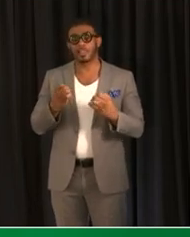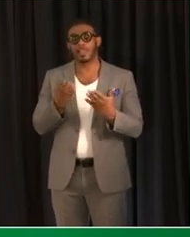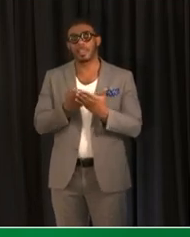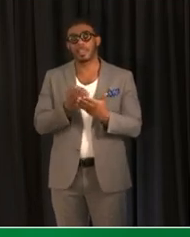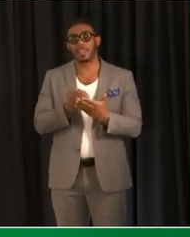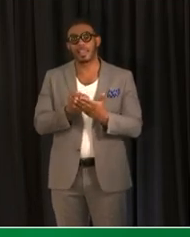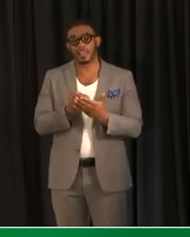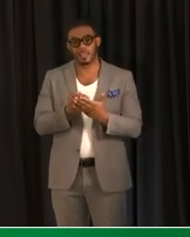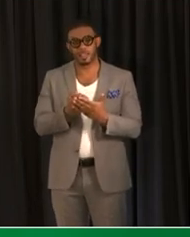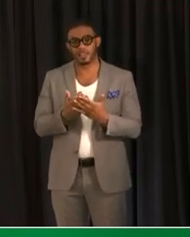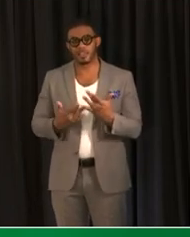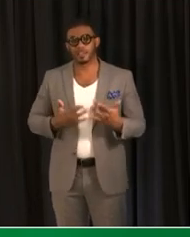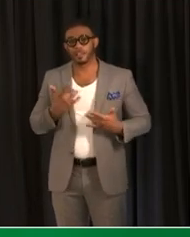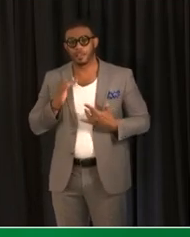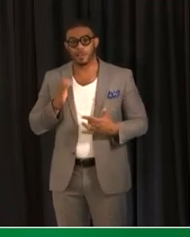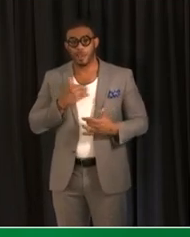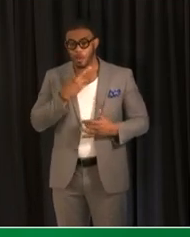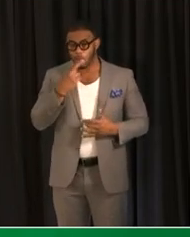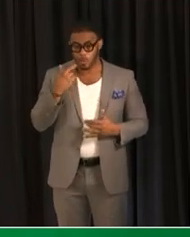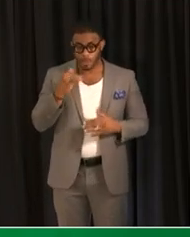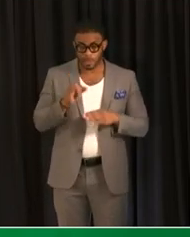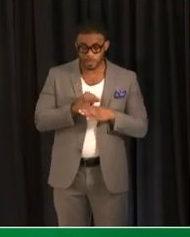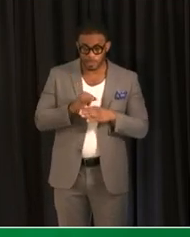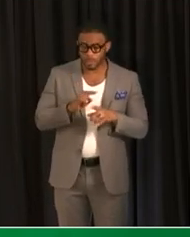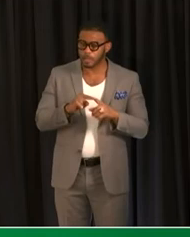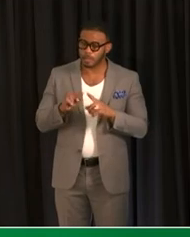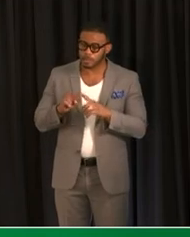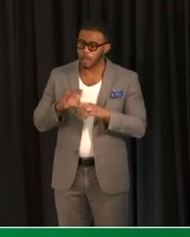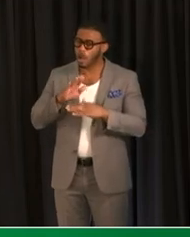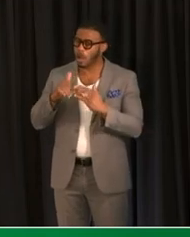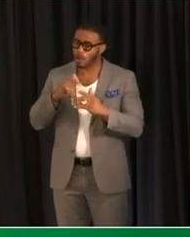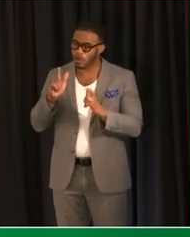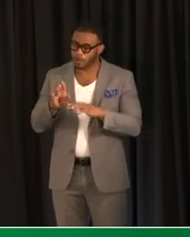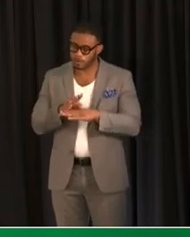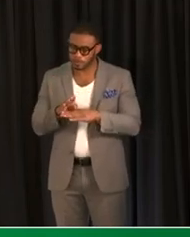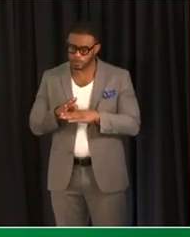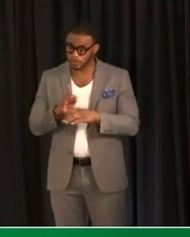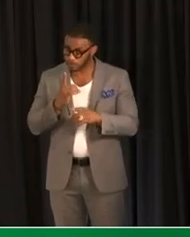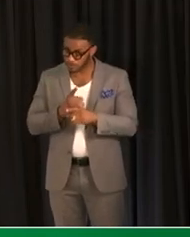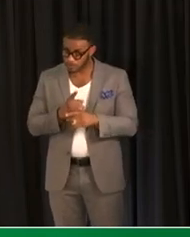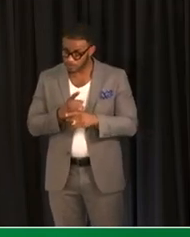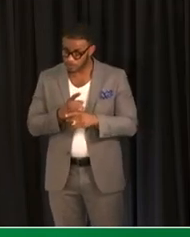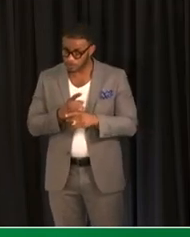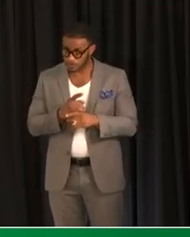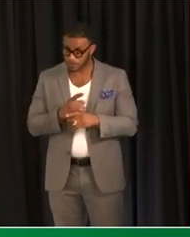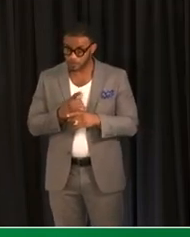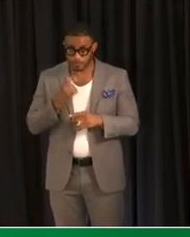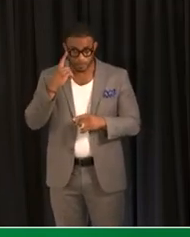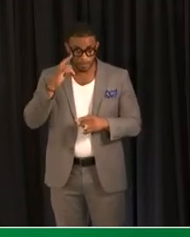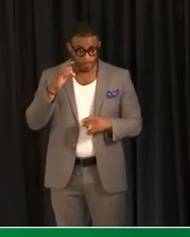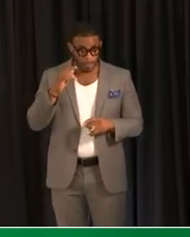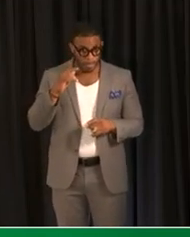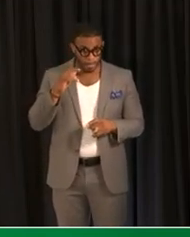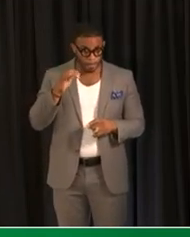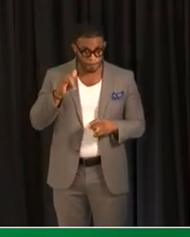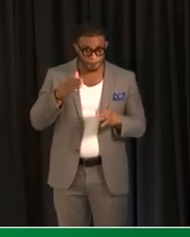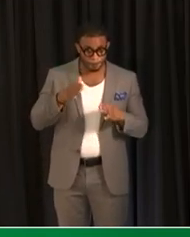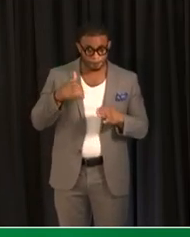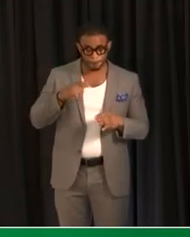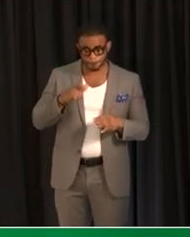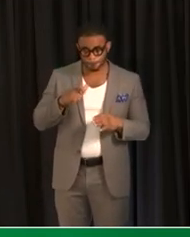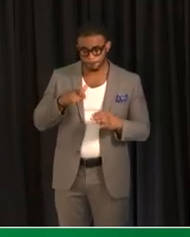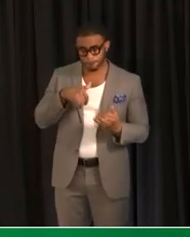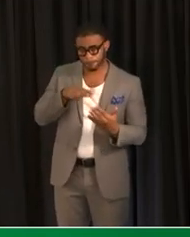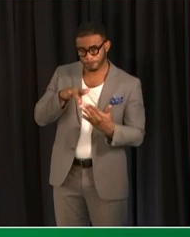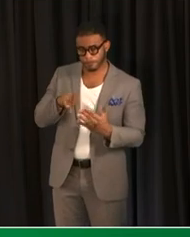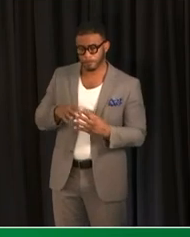restore the economic vibrance of our restaurant industry, but also of all of our small businesses, right? And so I think that's the